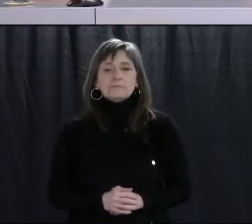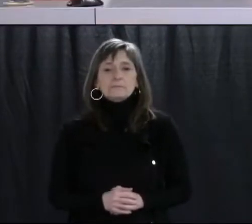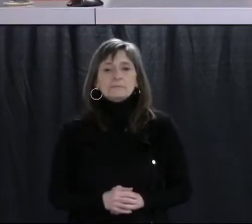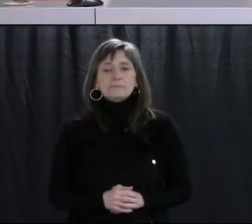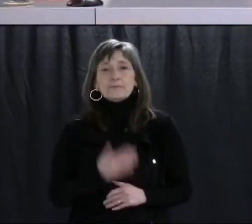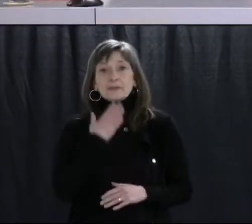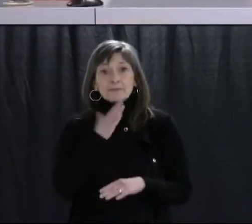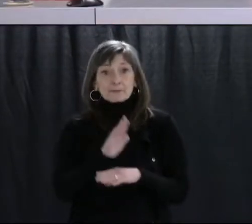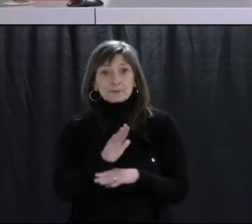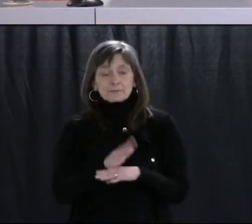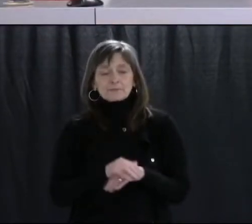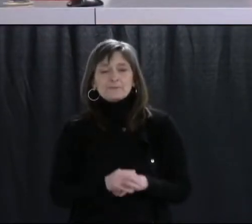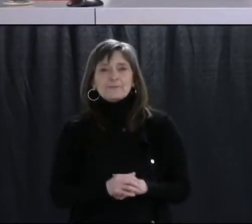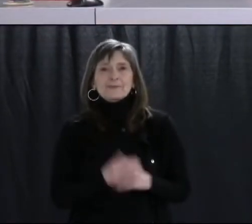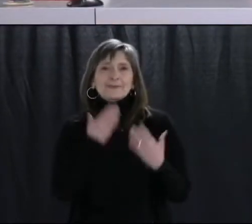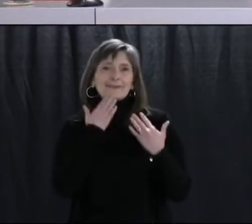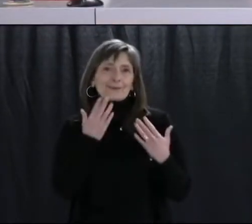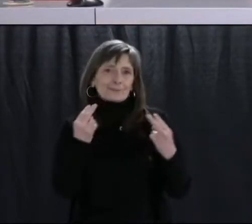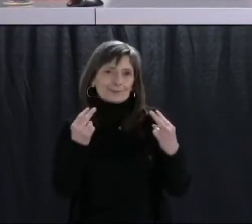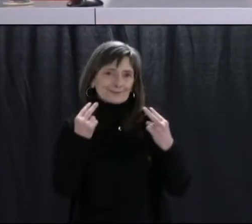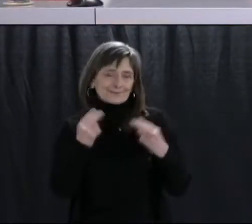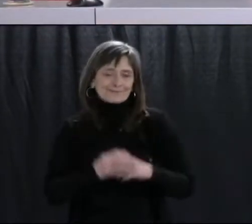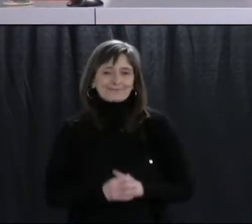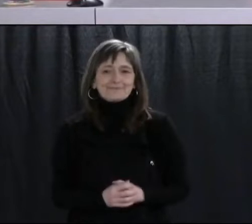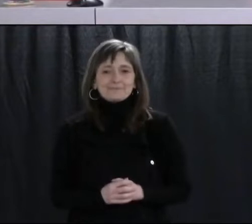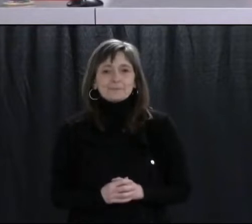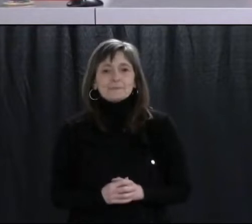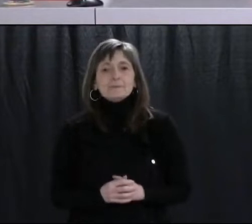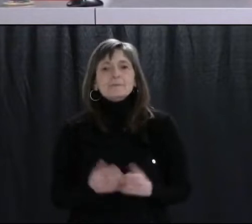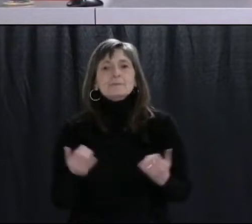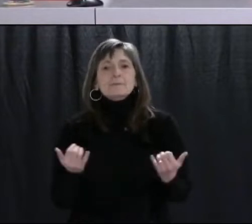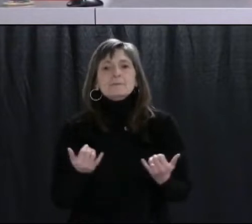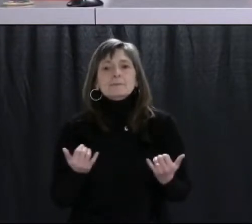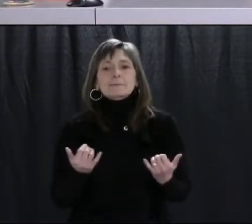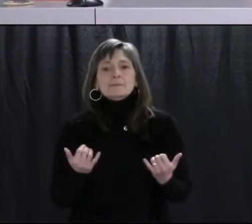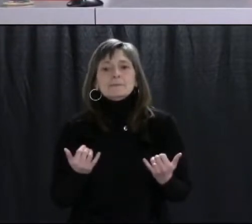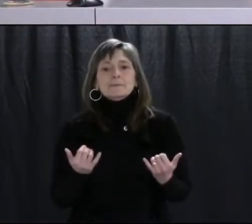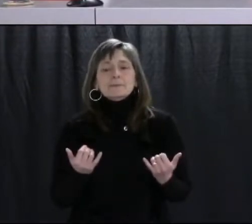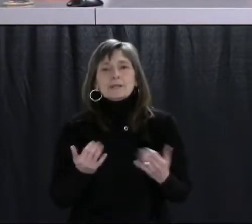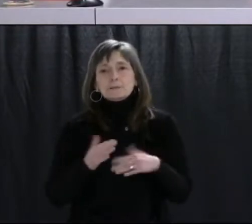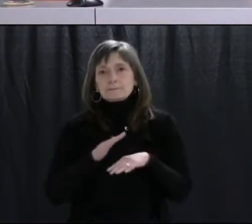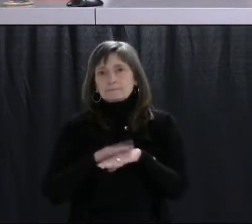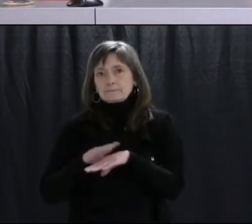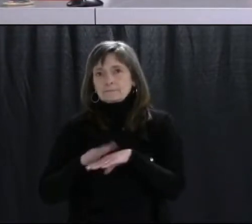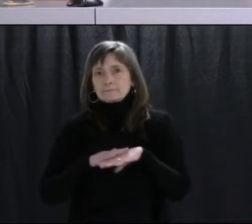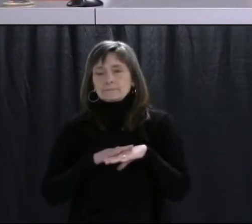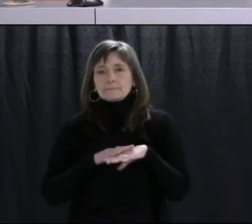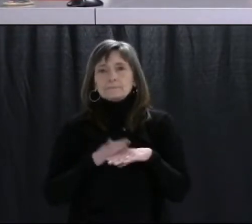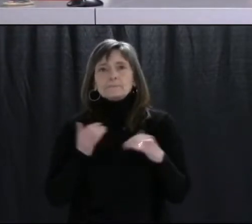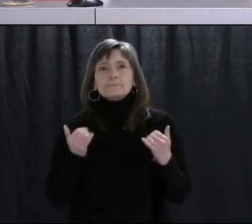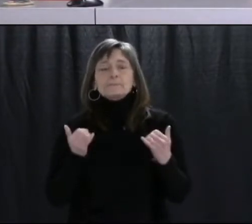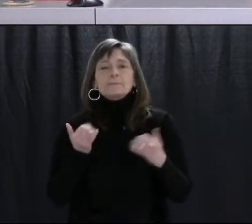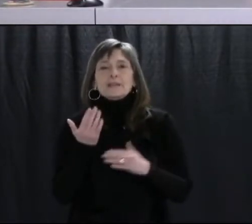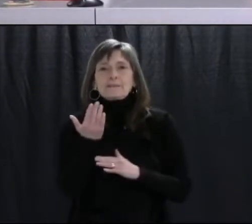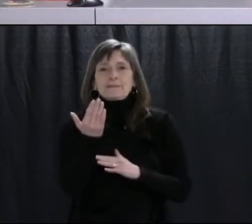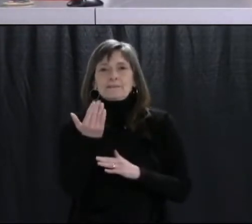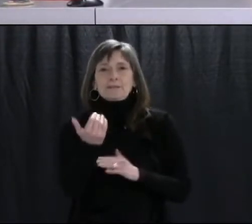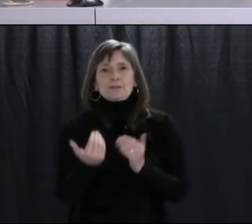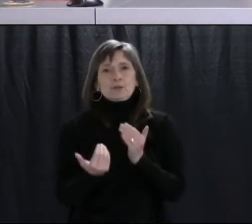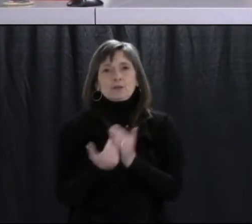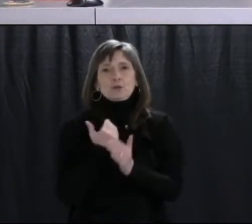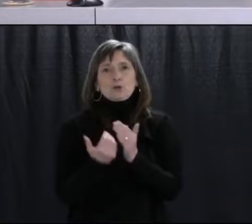Good afternoon, and thank you for connecting with us. Today, I would like to advise that we have 15 new